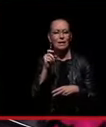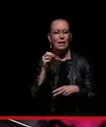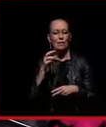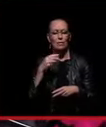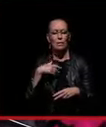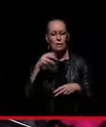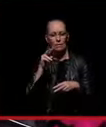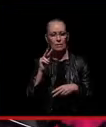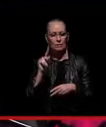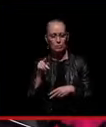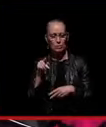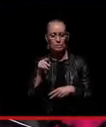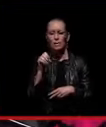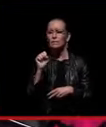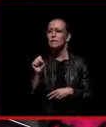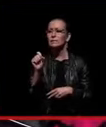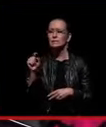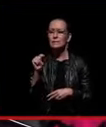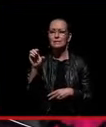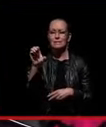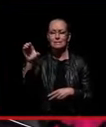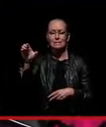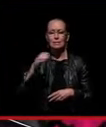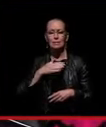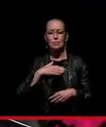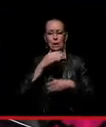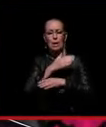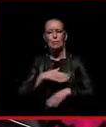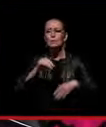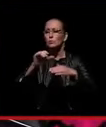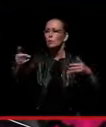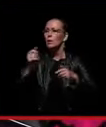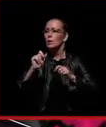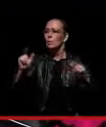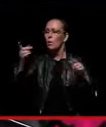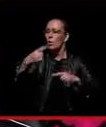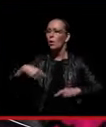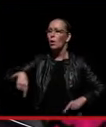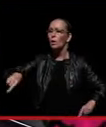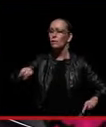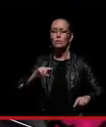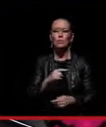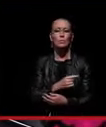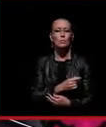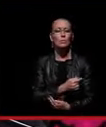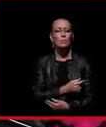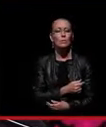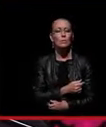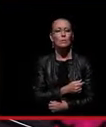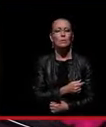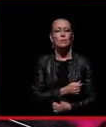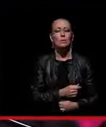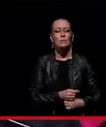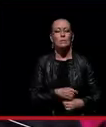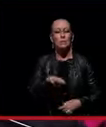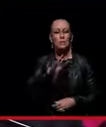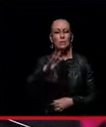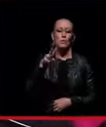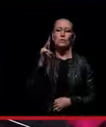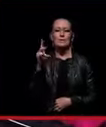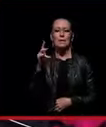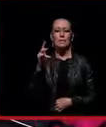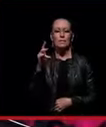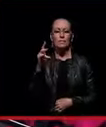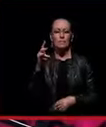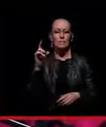Officer at STCC, and it is my great pleasure to welcome you all to the 47th commencement exercises of Springfield Technical Community